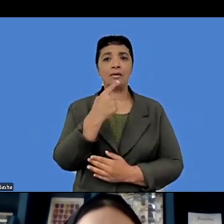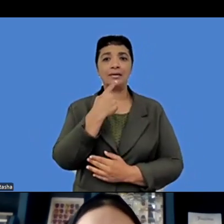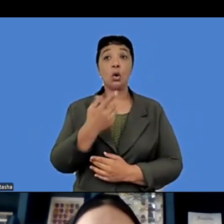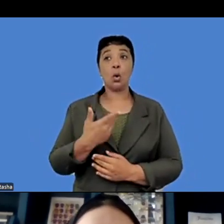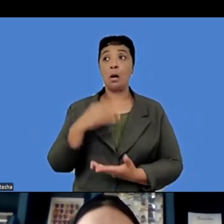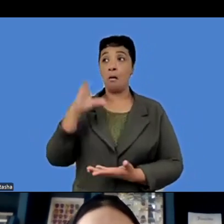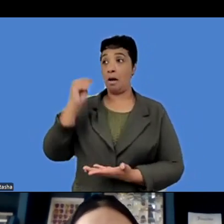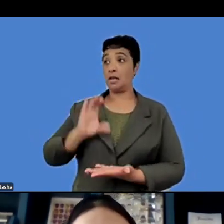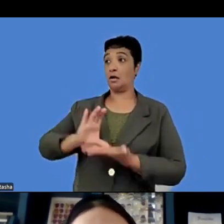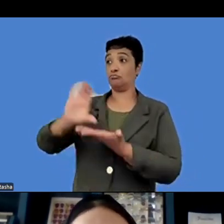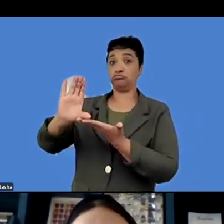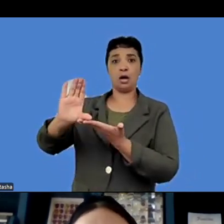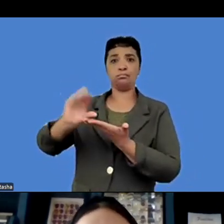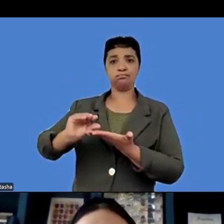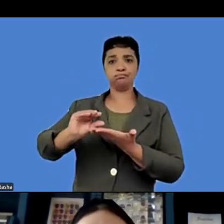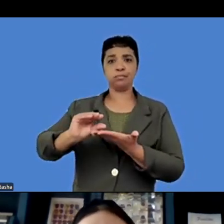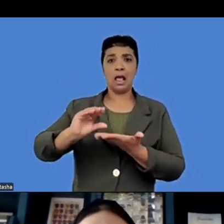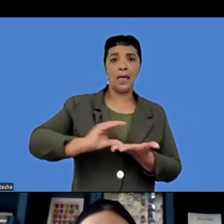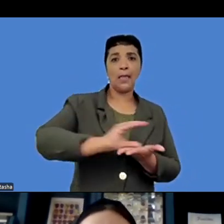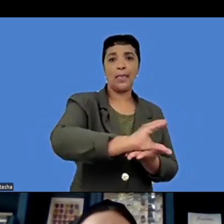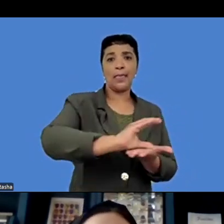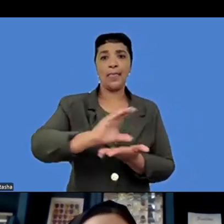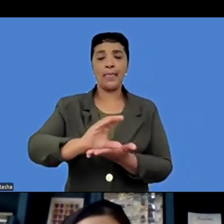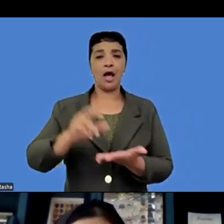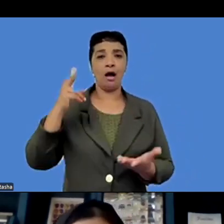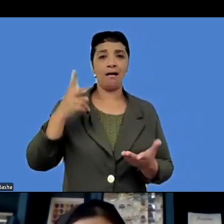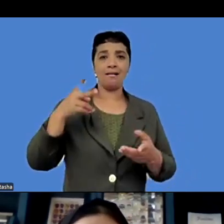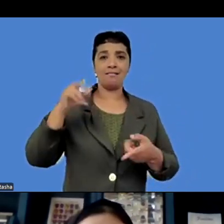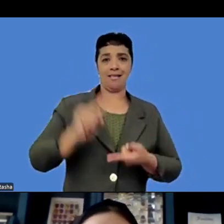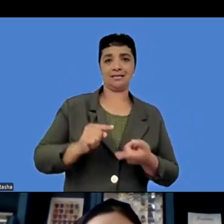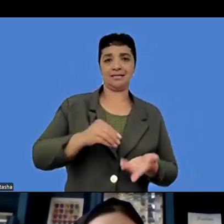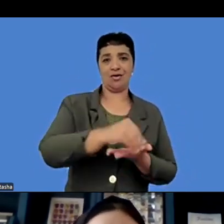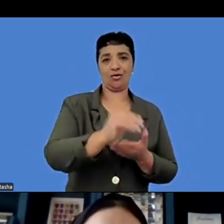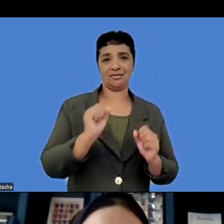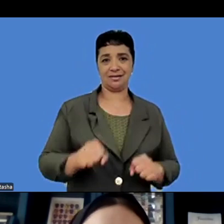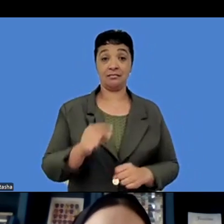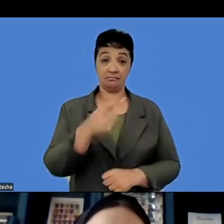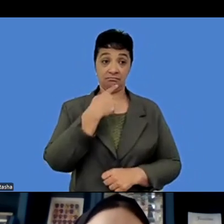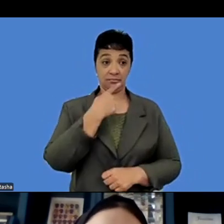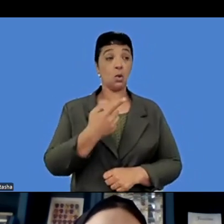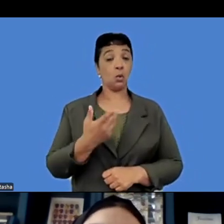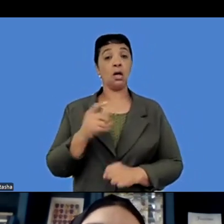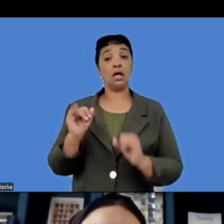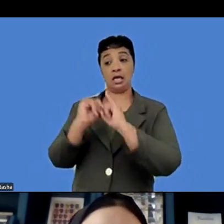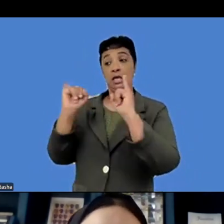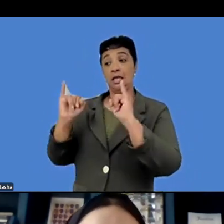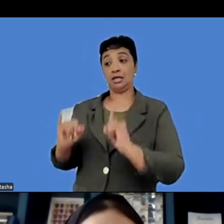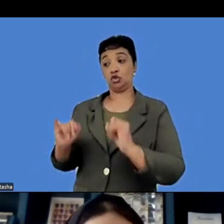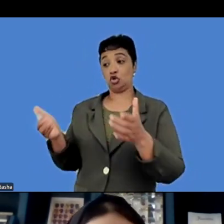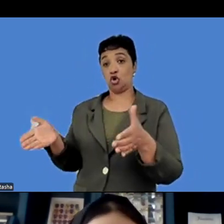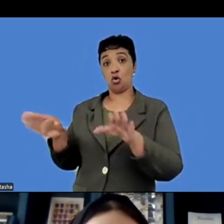cutting, stating that by putting these patients into